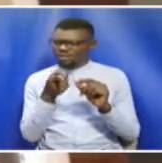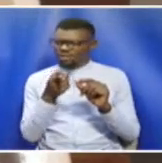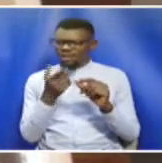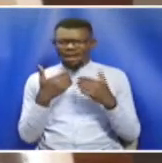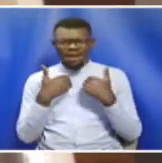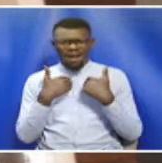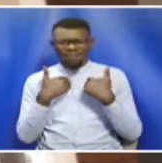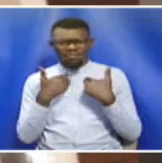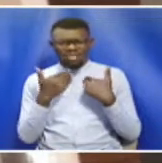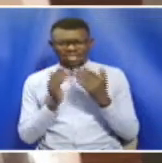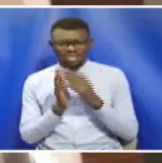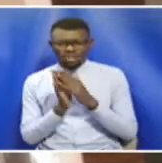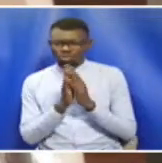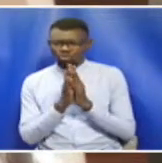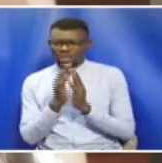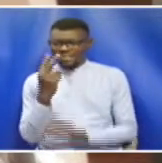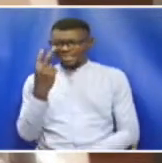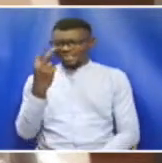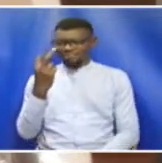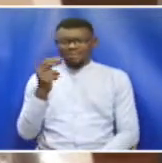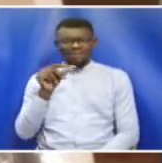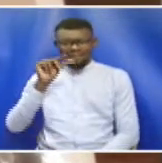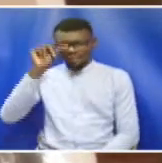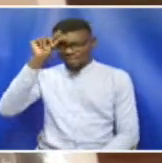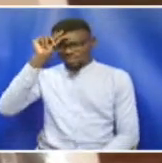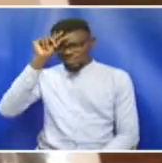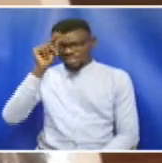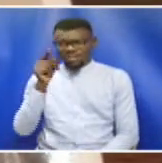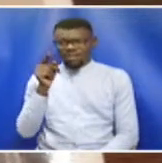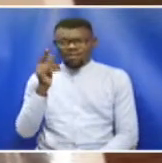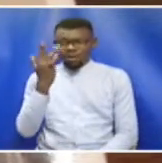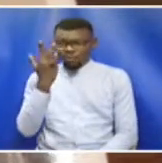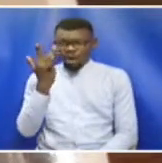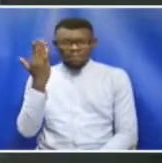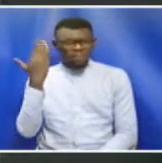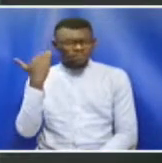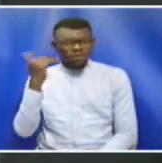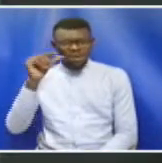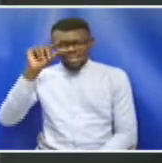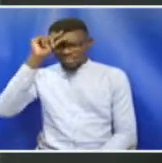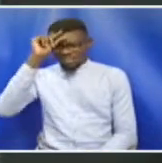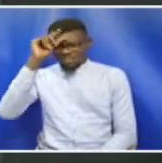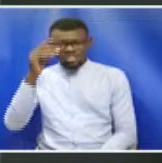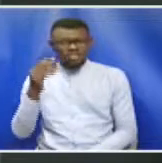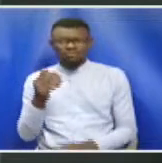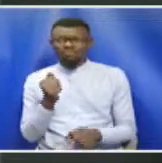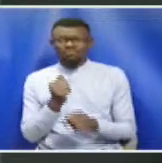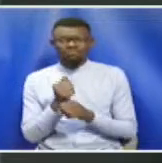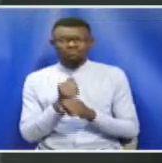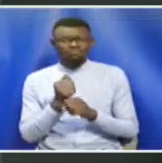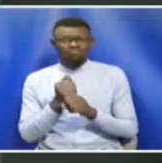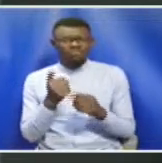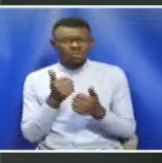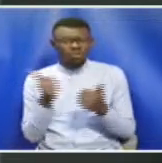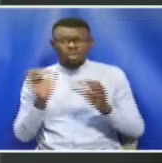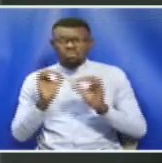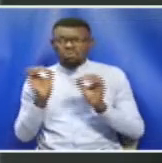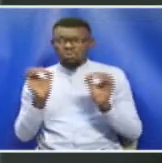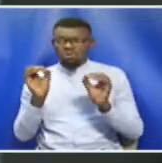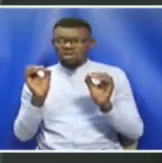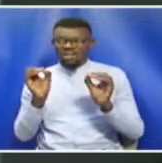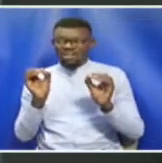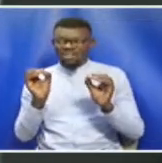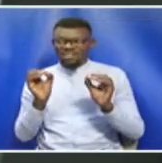worms against the government that was already under intense pressure. Rising on a point of order